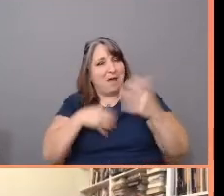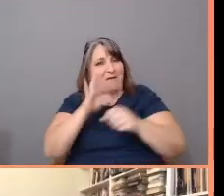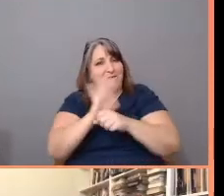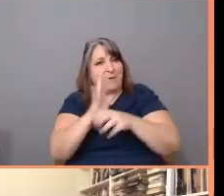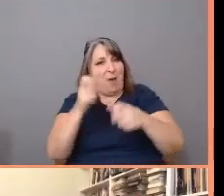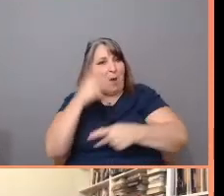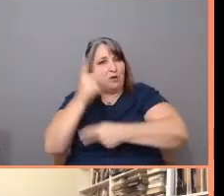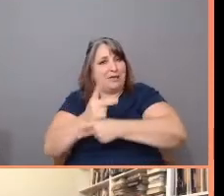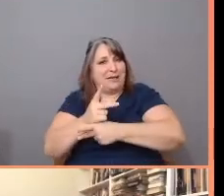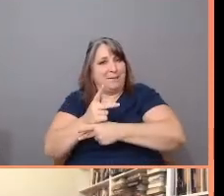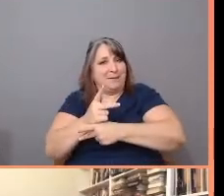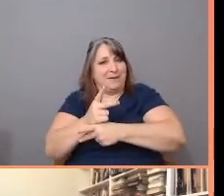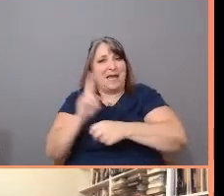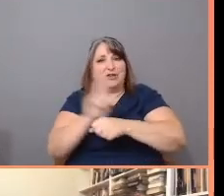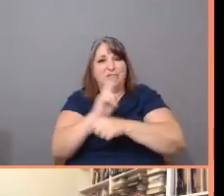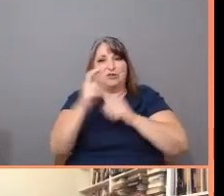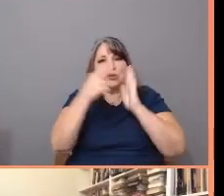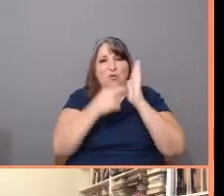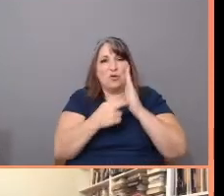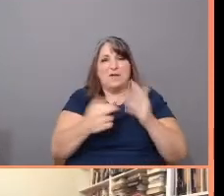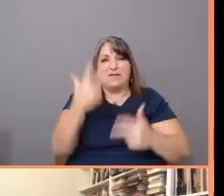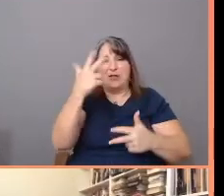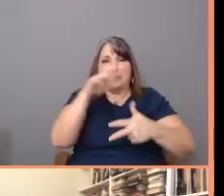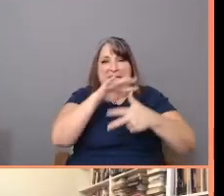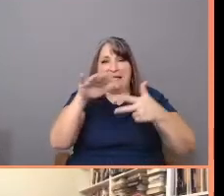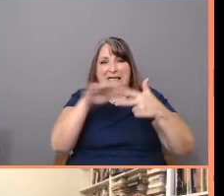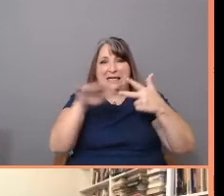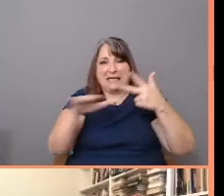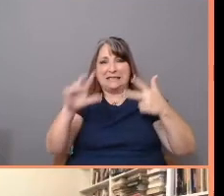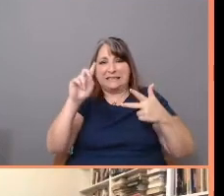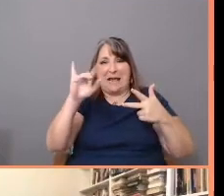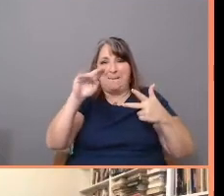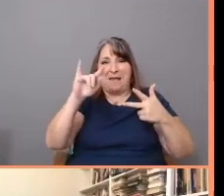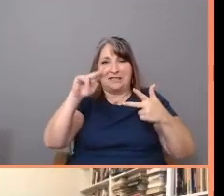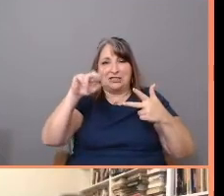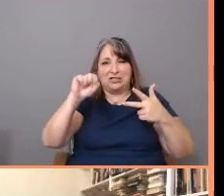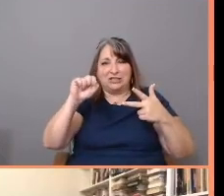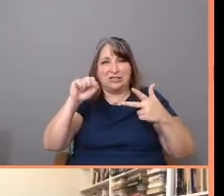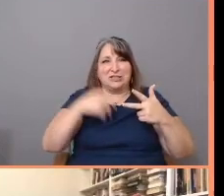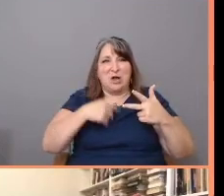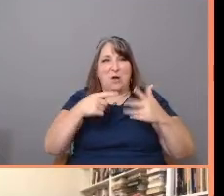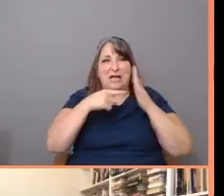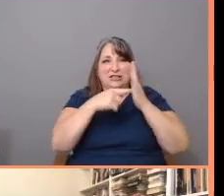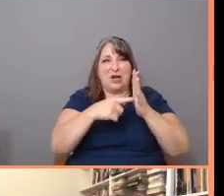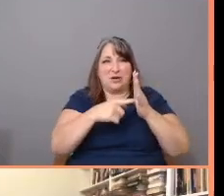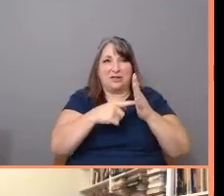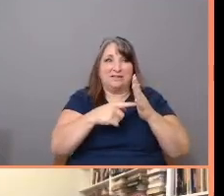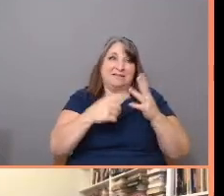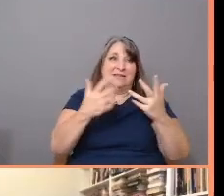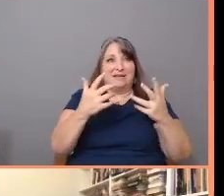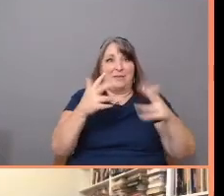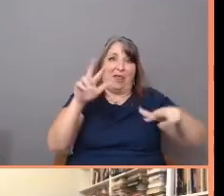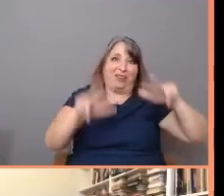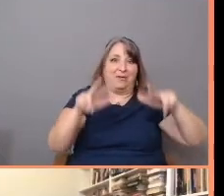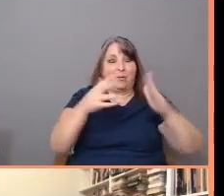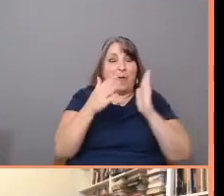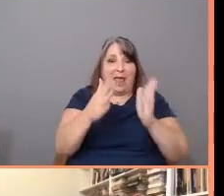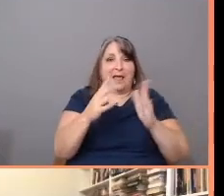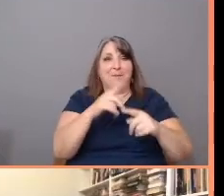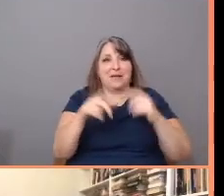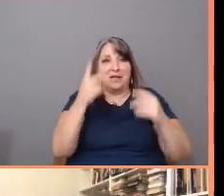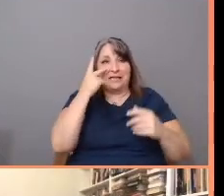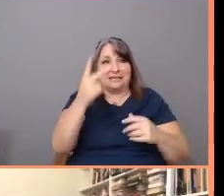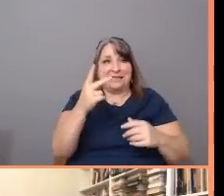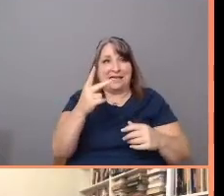the rule of the 3 dimensions. So I sort of broke it up there in a little bit of a clunky way, but you can see